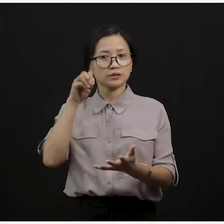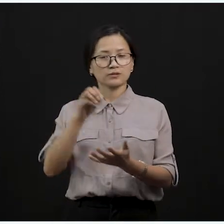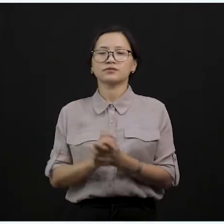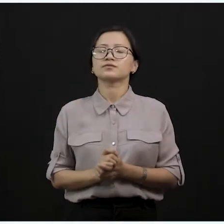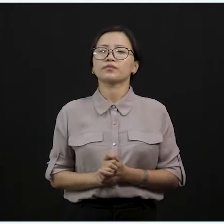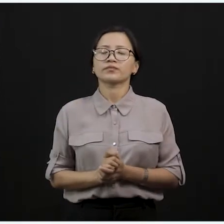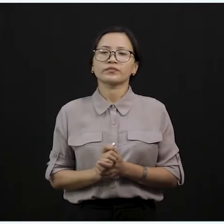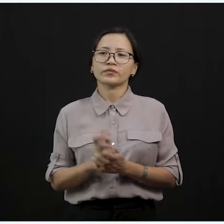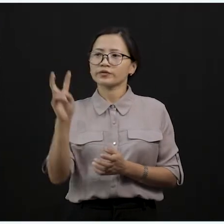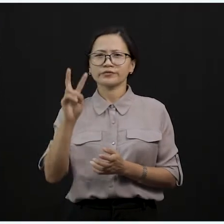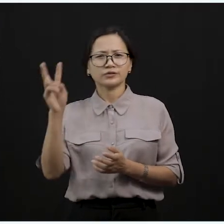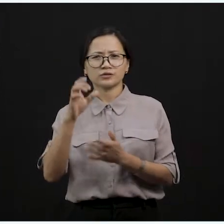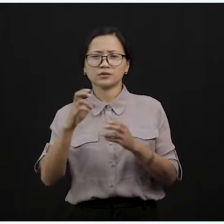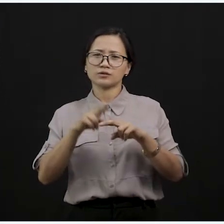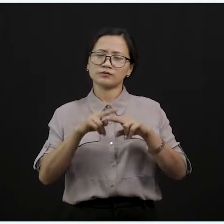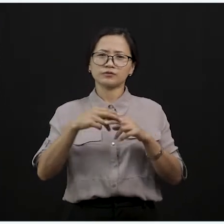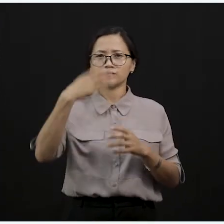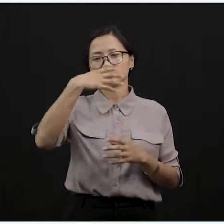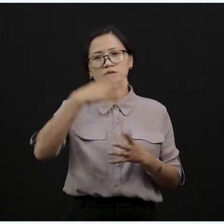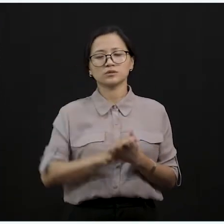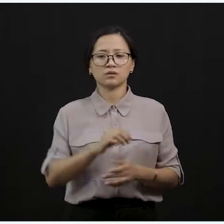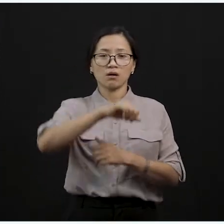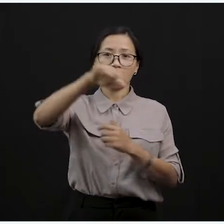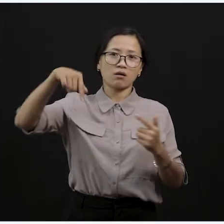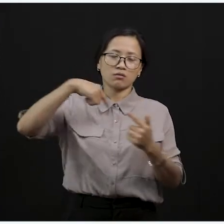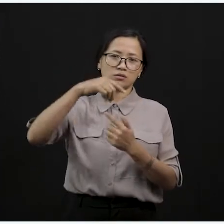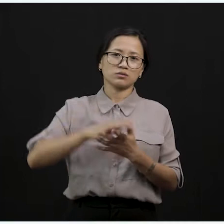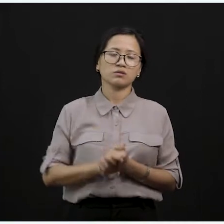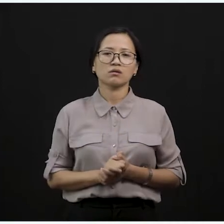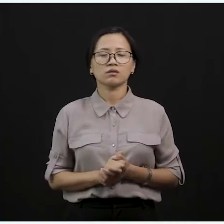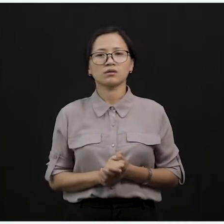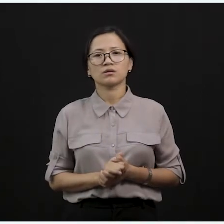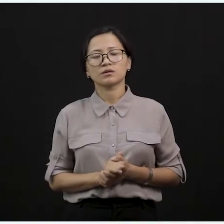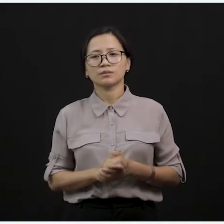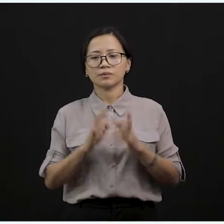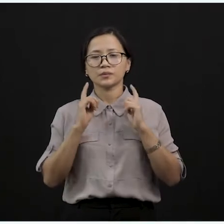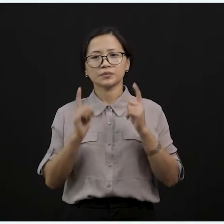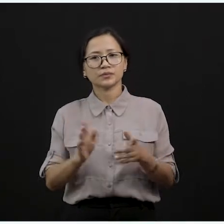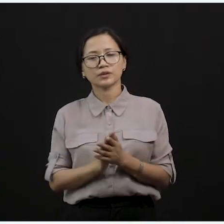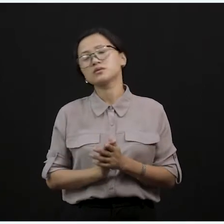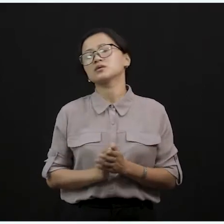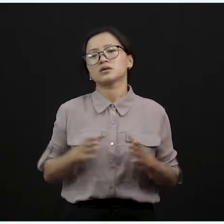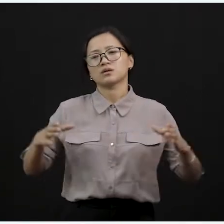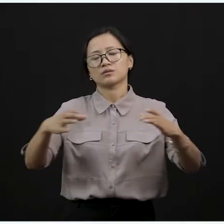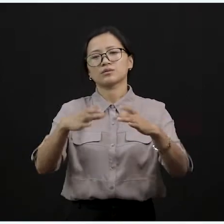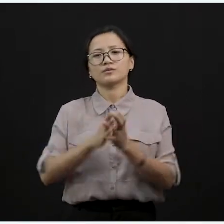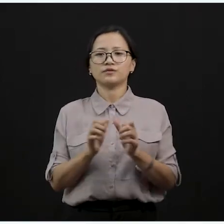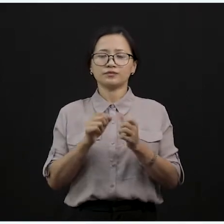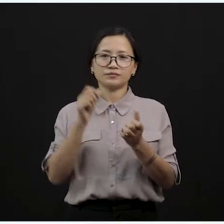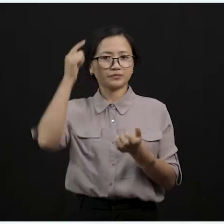now there are many fruits around, but these ants, the army of ants, they